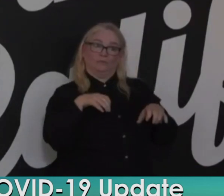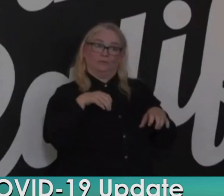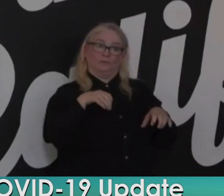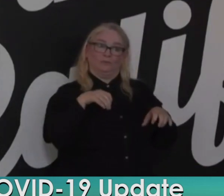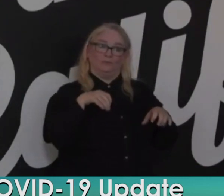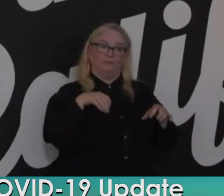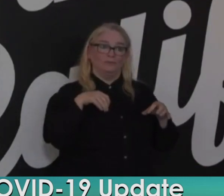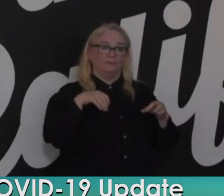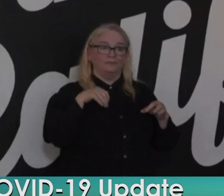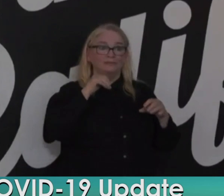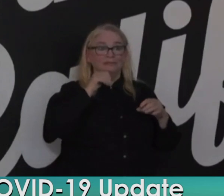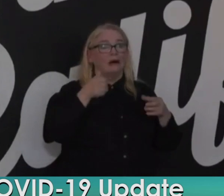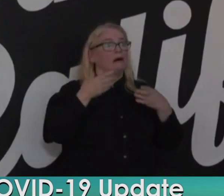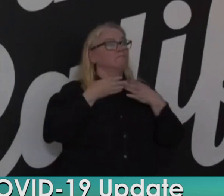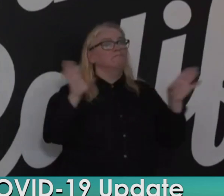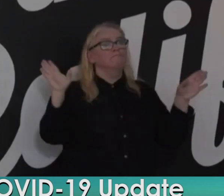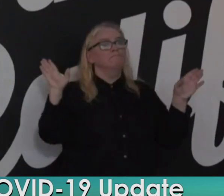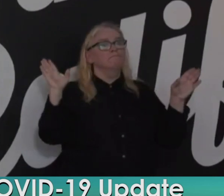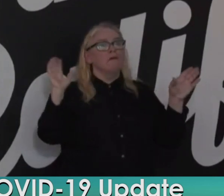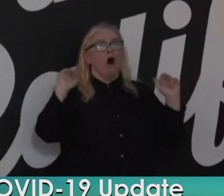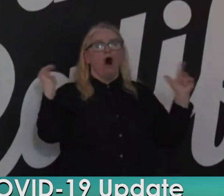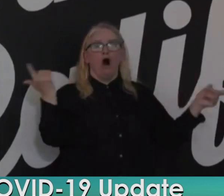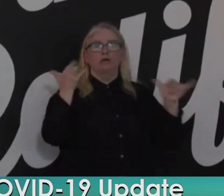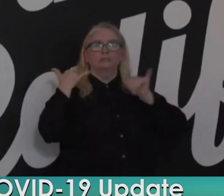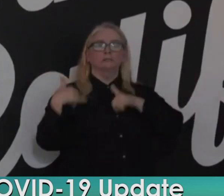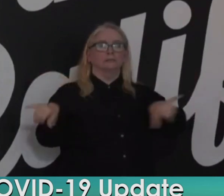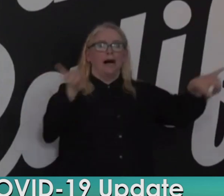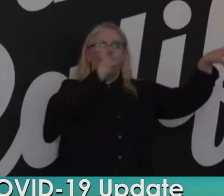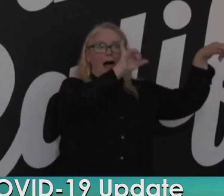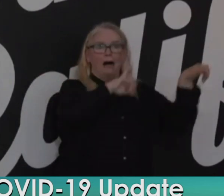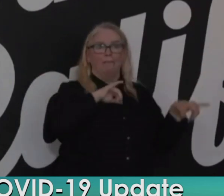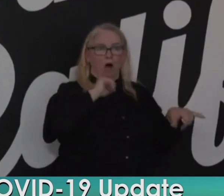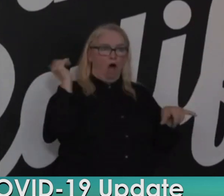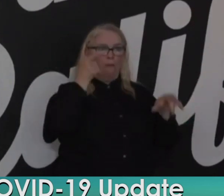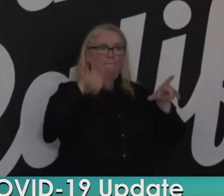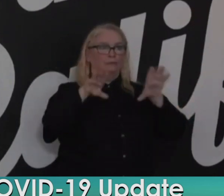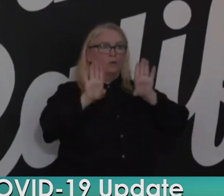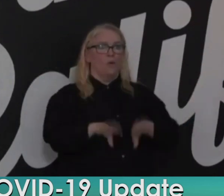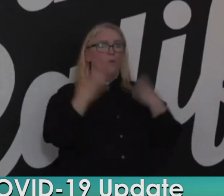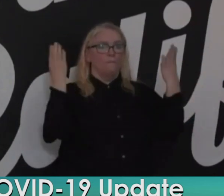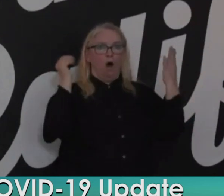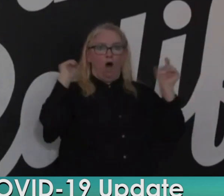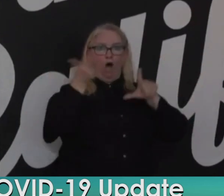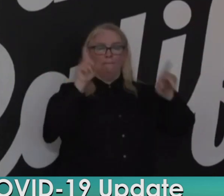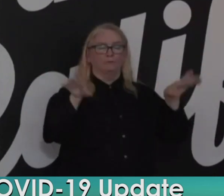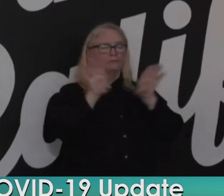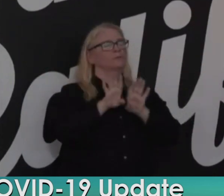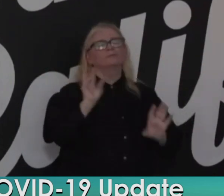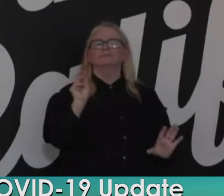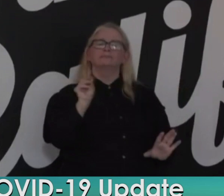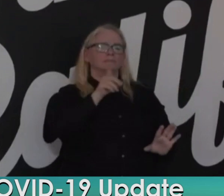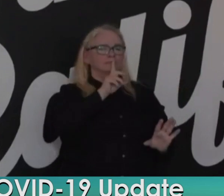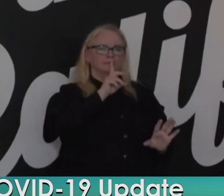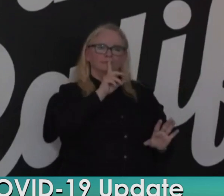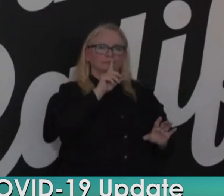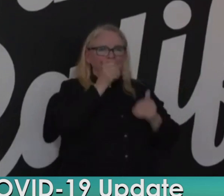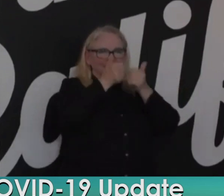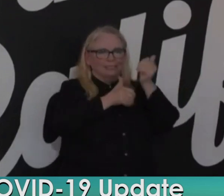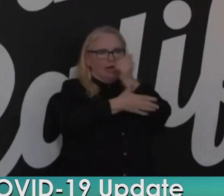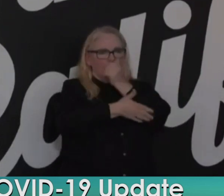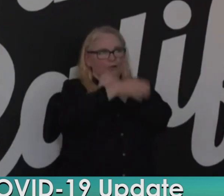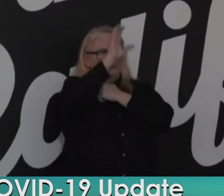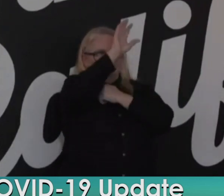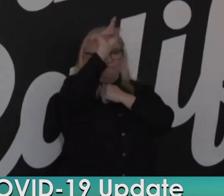broad mandate where everybody has to go at the same time. These are the opportunities for people to go at different times based on